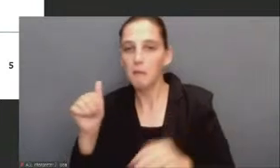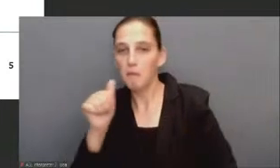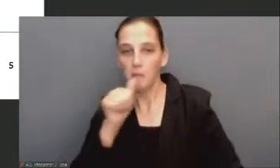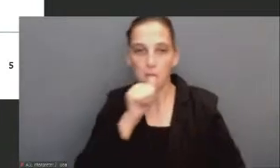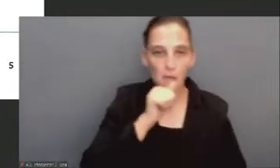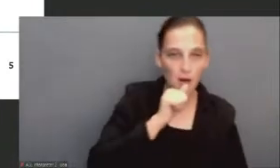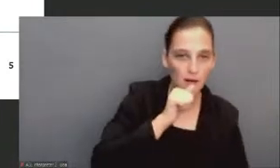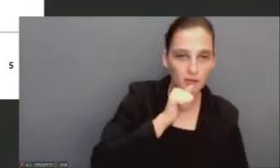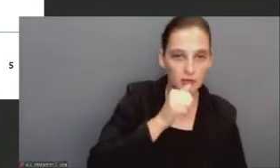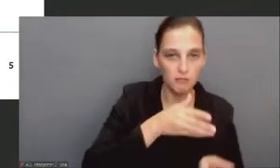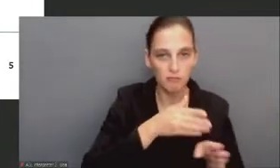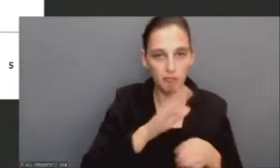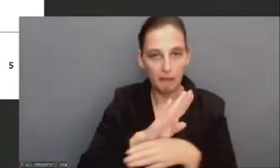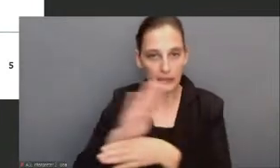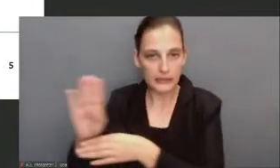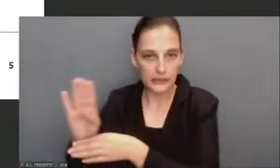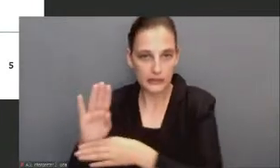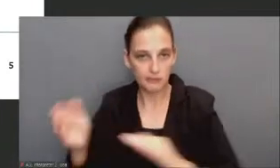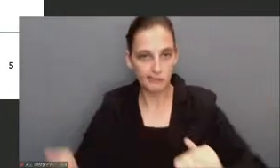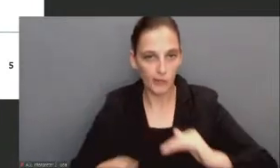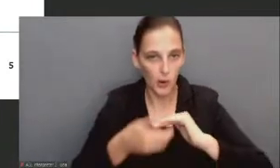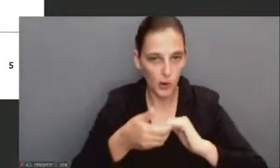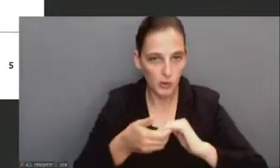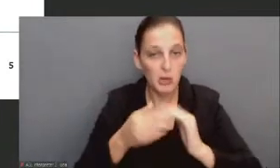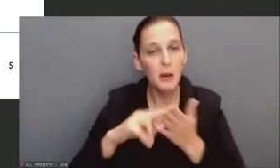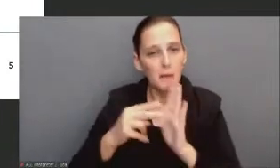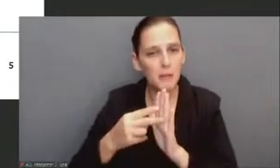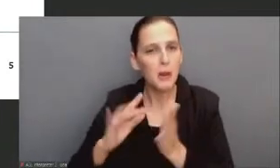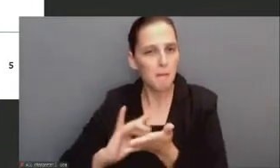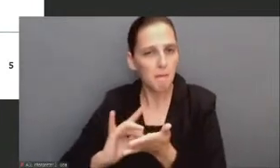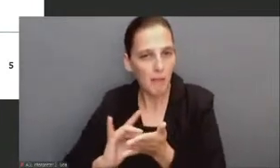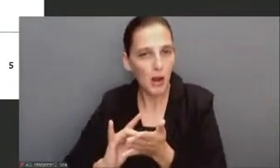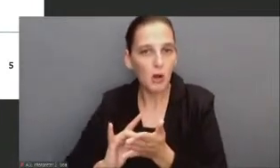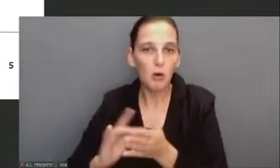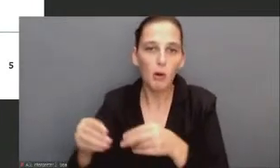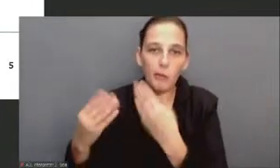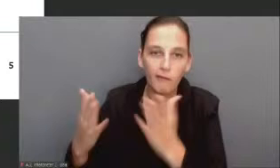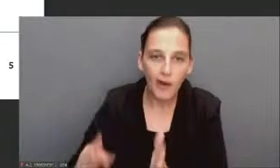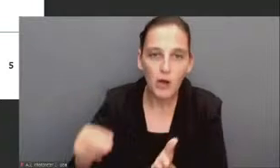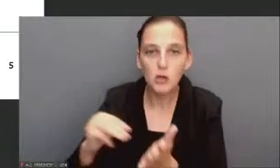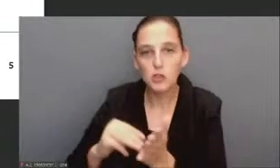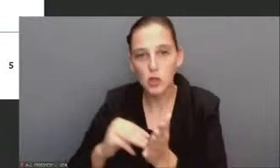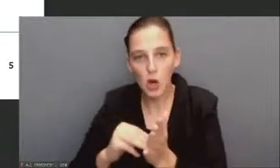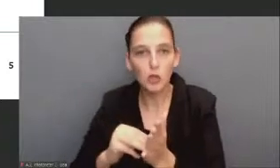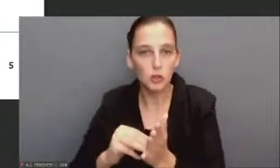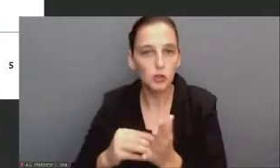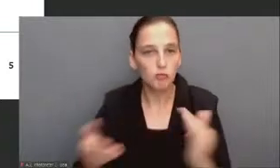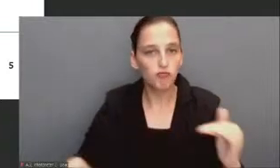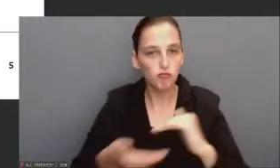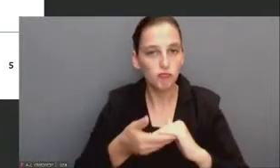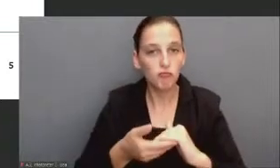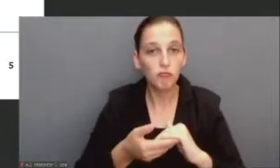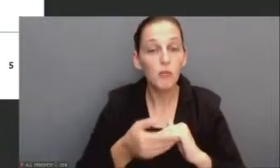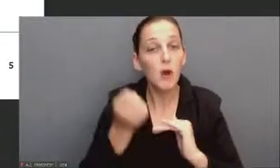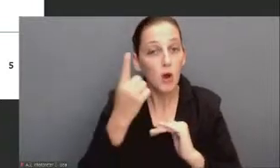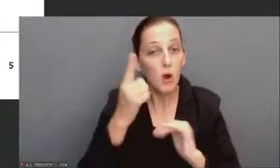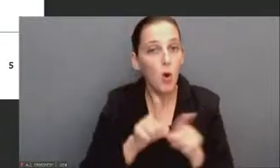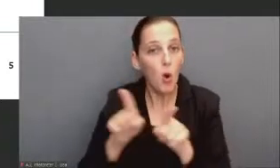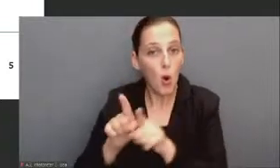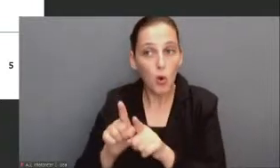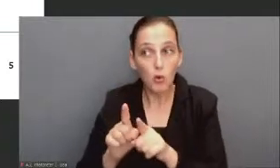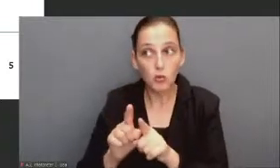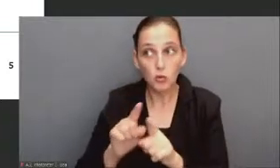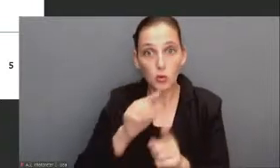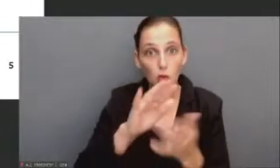the clinicians or the medical providers, but will also include the patients and the communities that are affected by